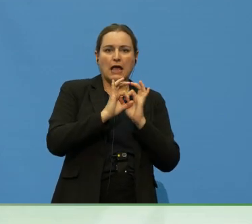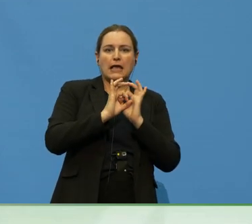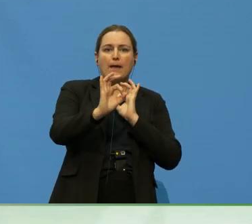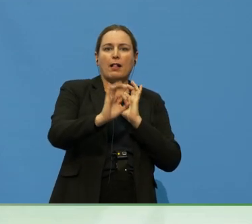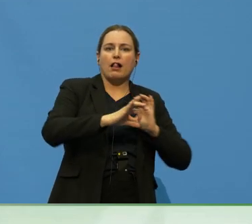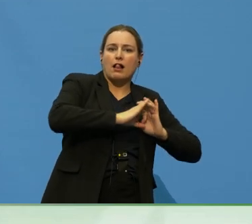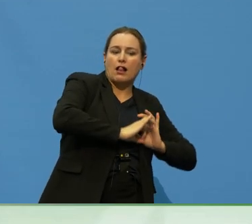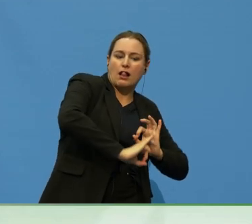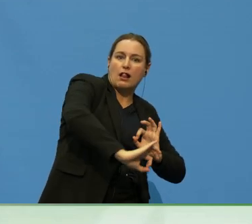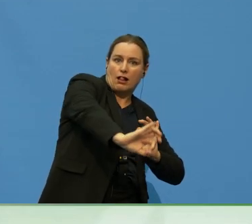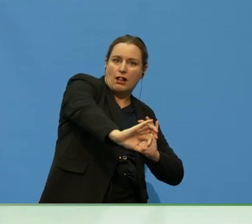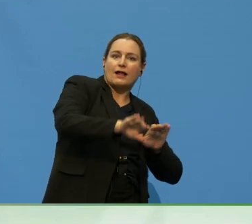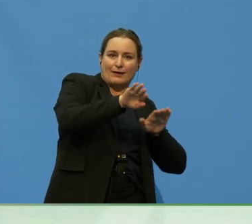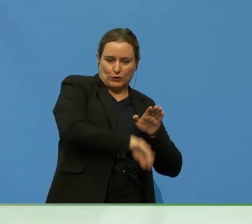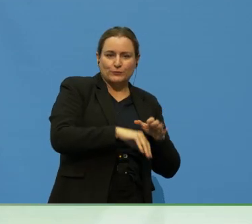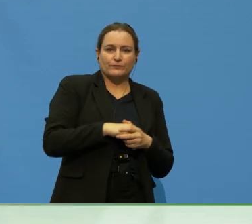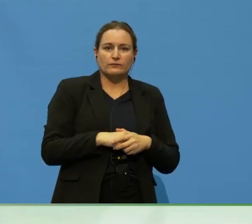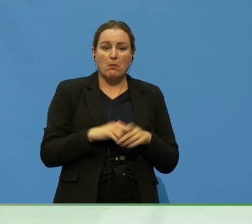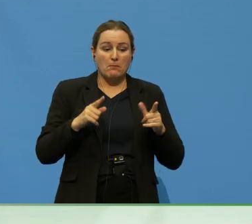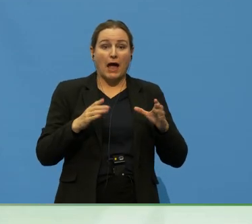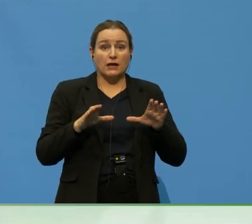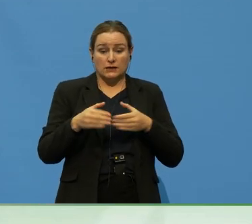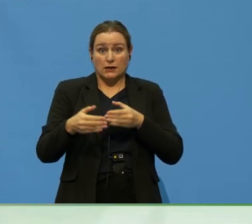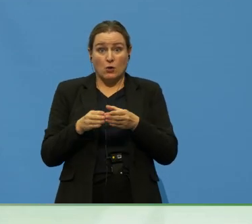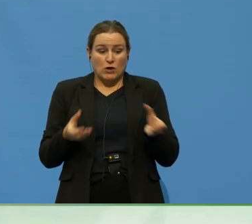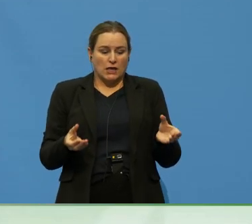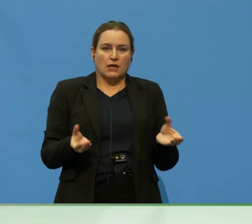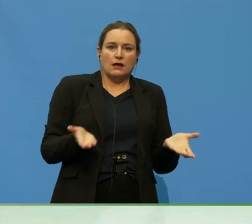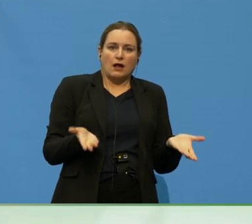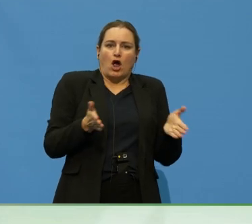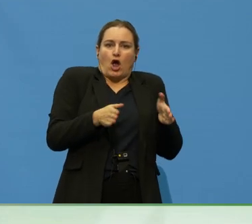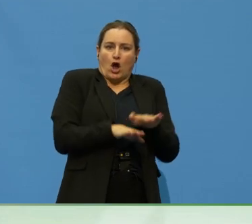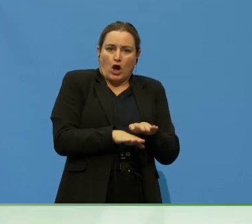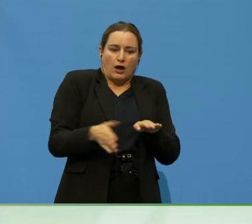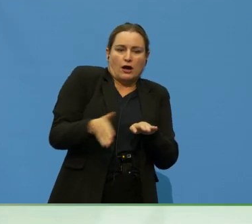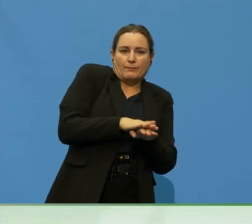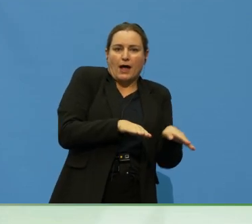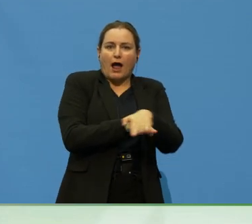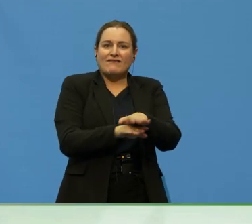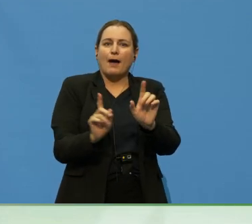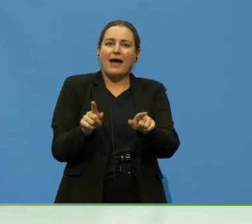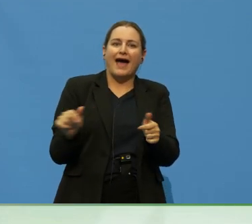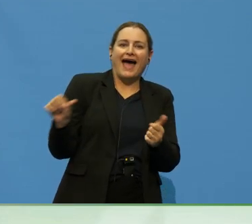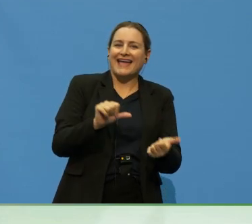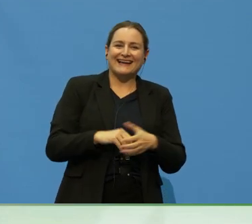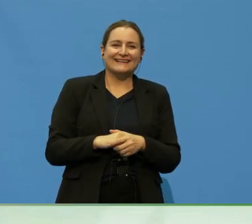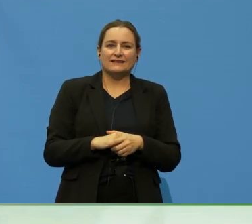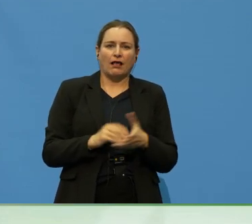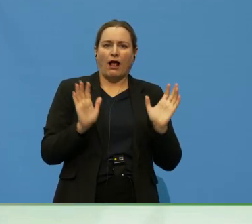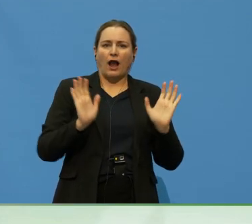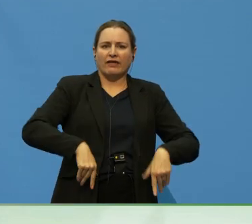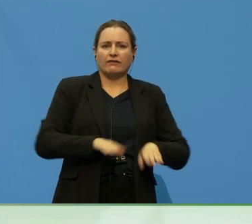hadn't bothered to put all the bricks and everything back onto the newly laid cables. So it was just a perfect